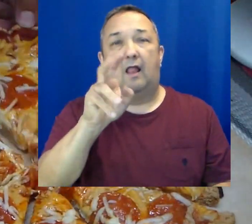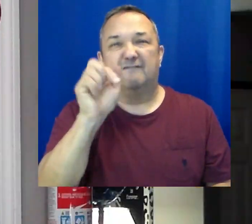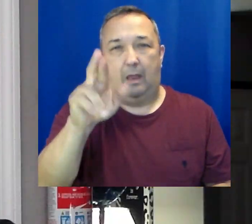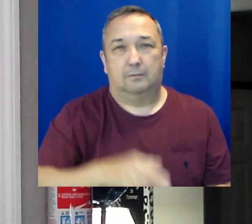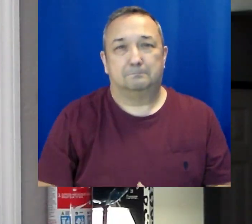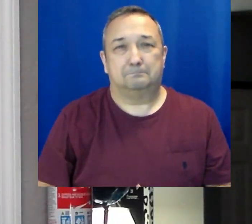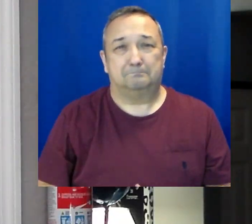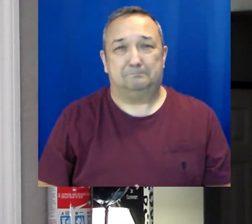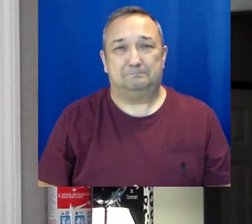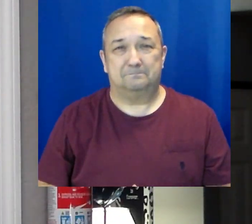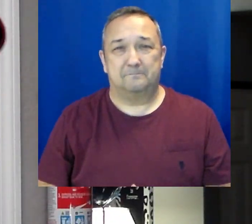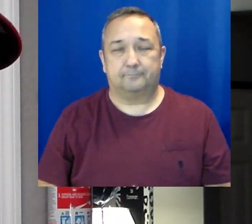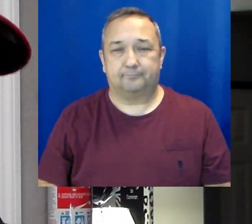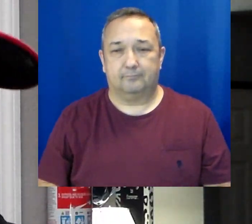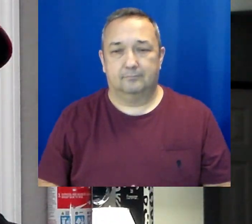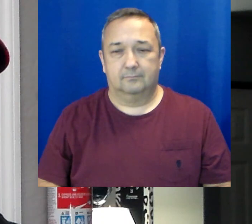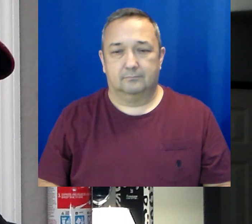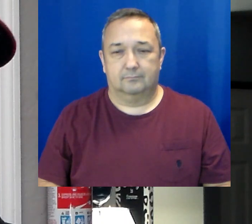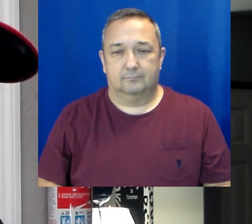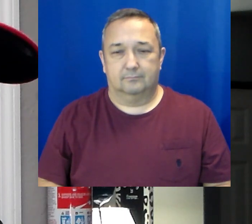better than the cauliflower pizzas.